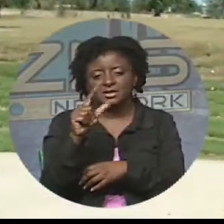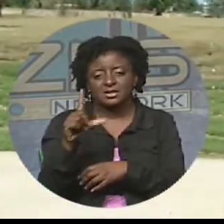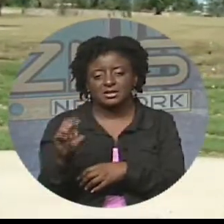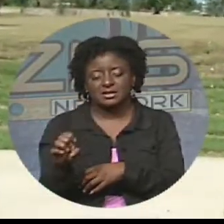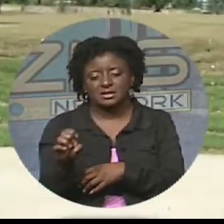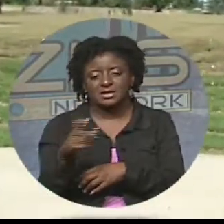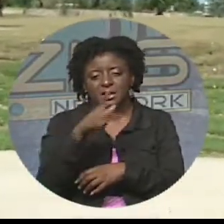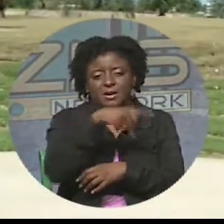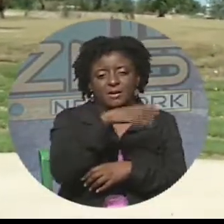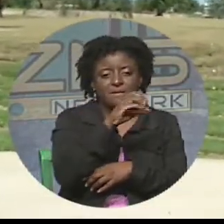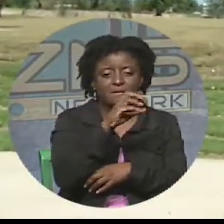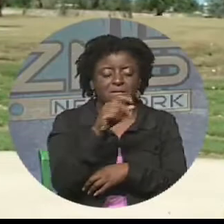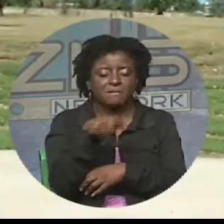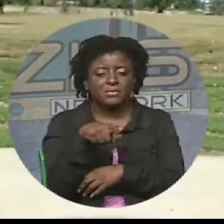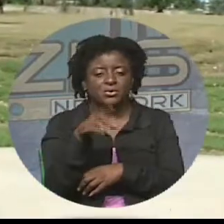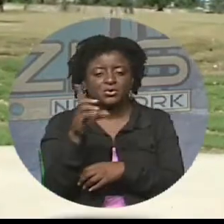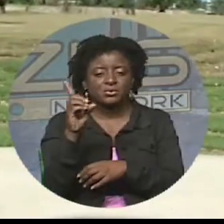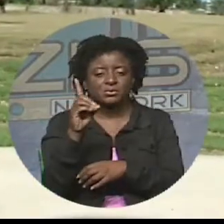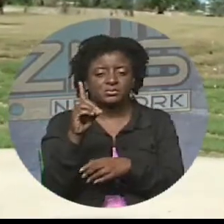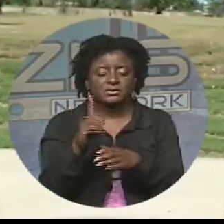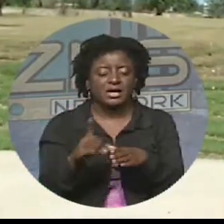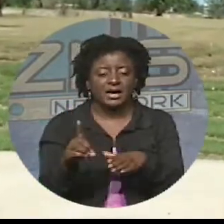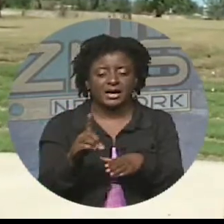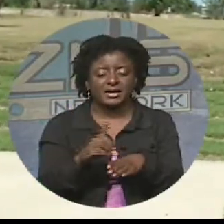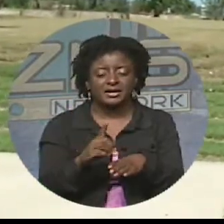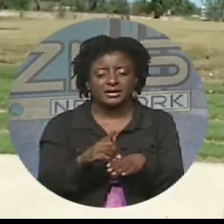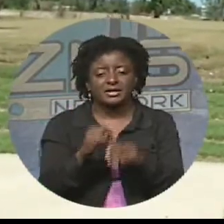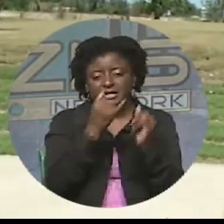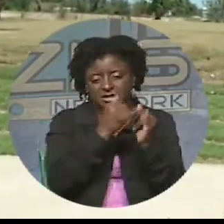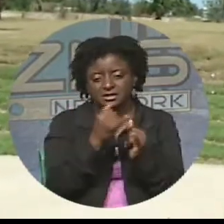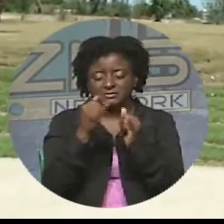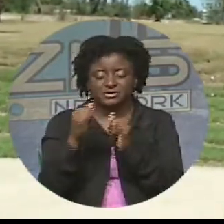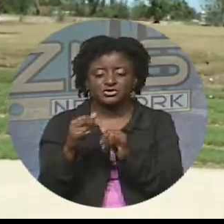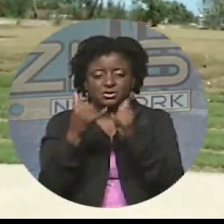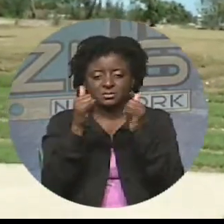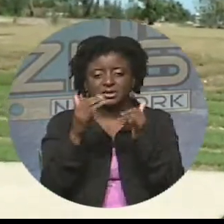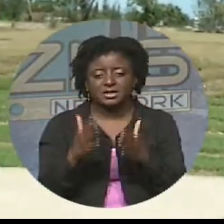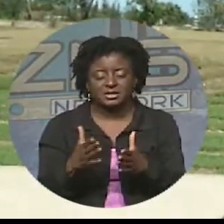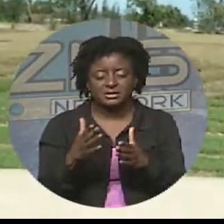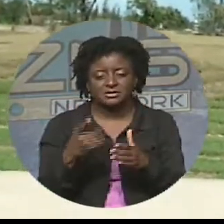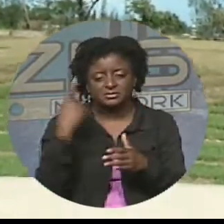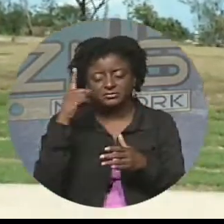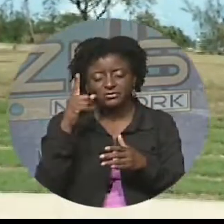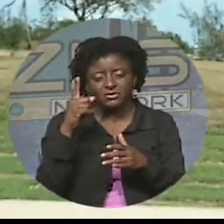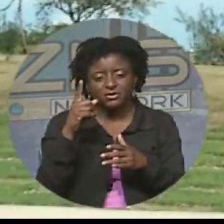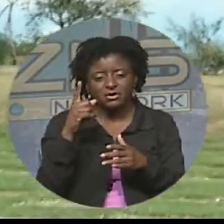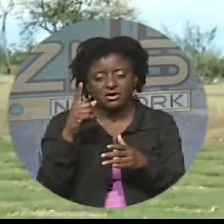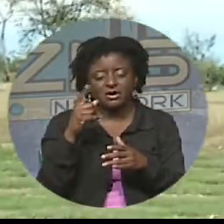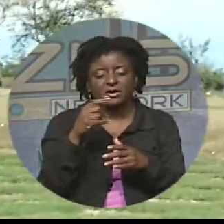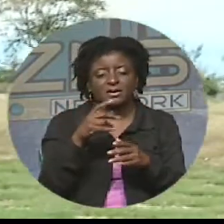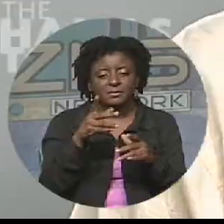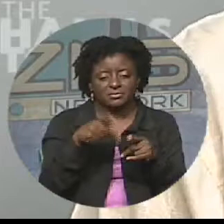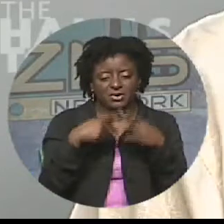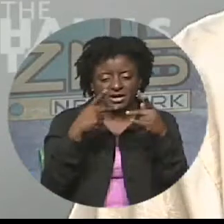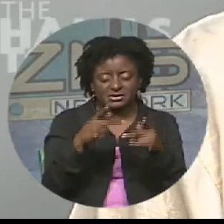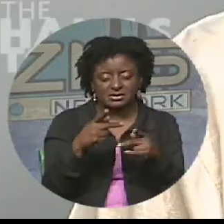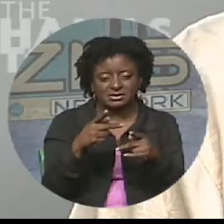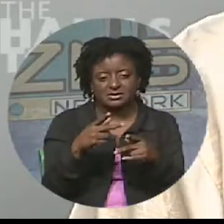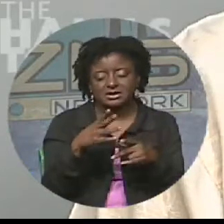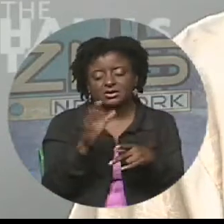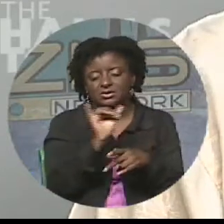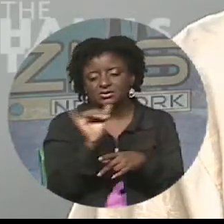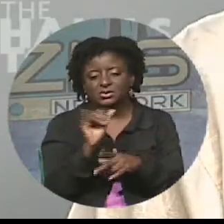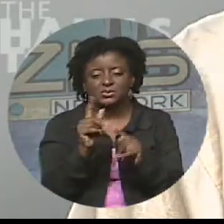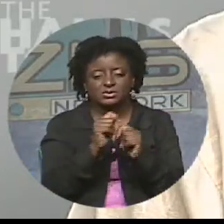players signed up in groups competing against each other for individual prizes or team prizes. This is a two-man best ball competition,